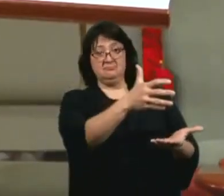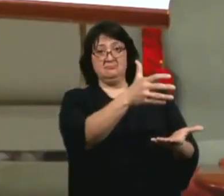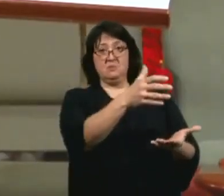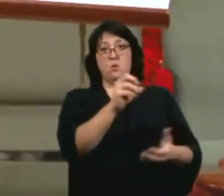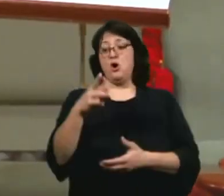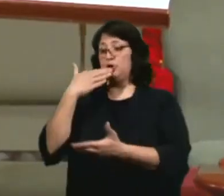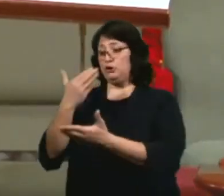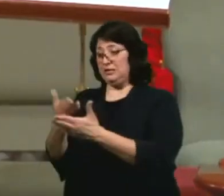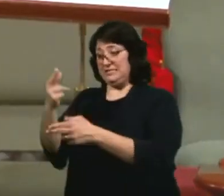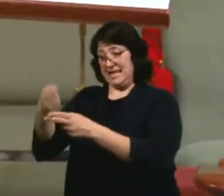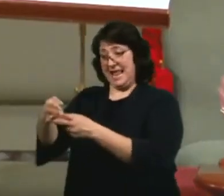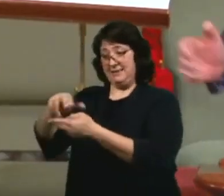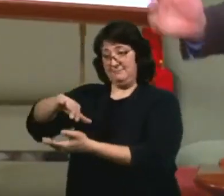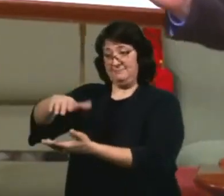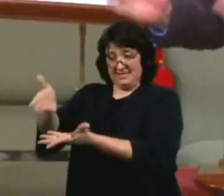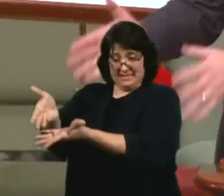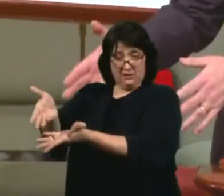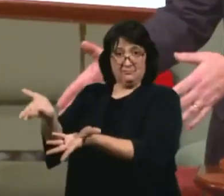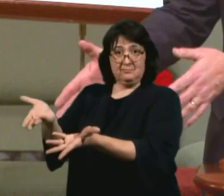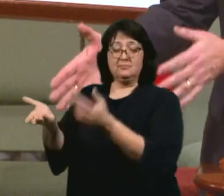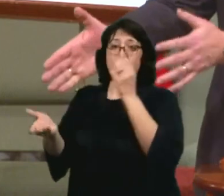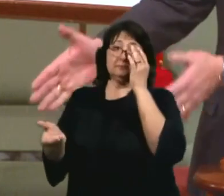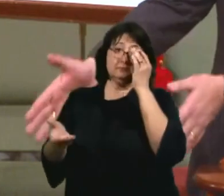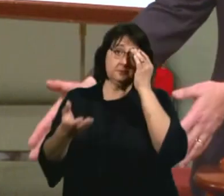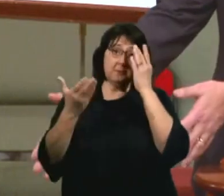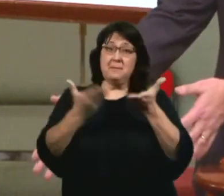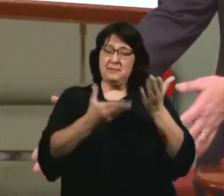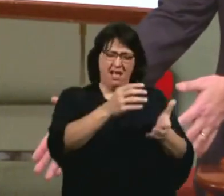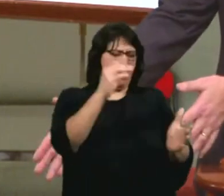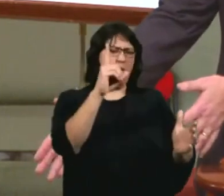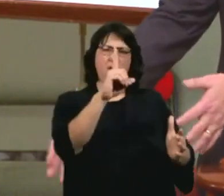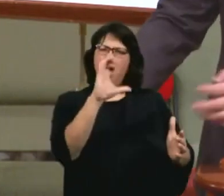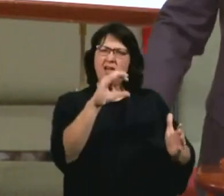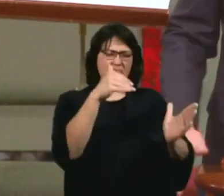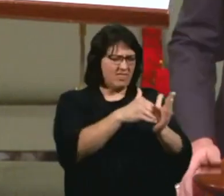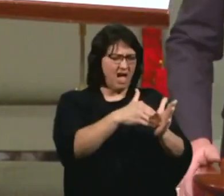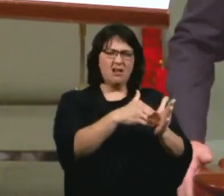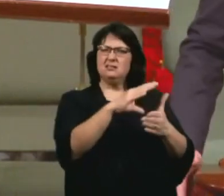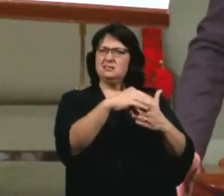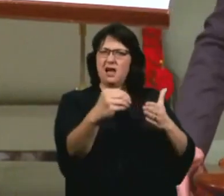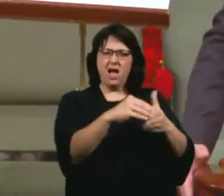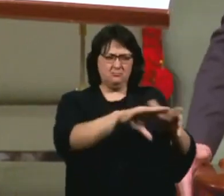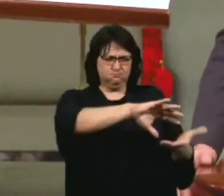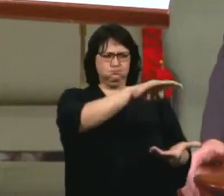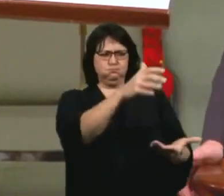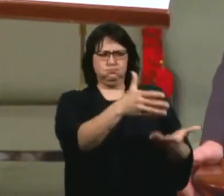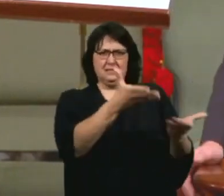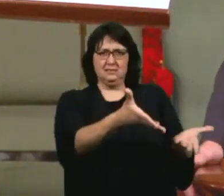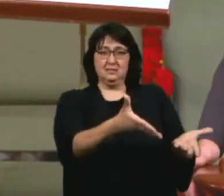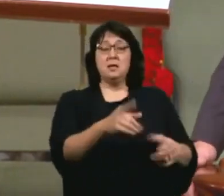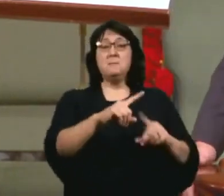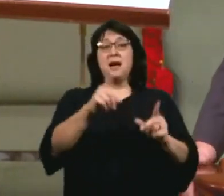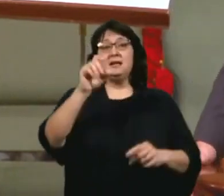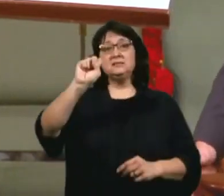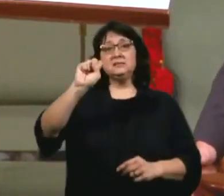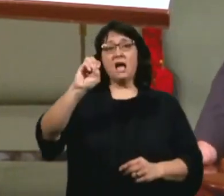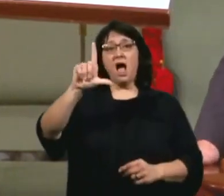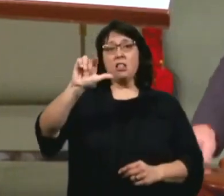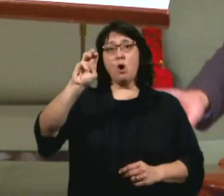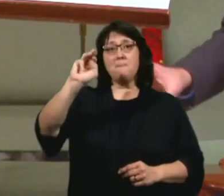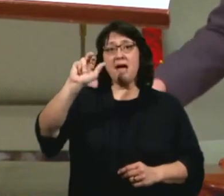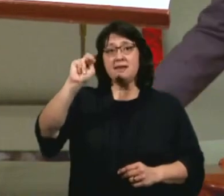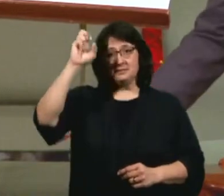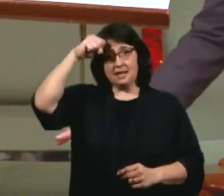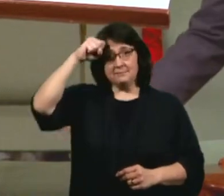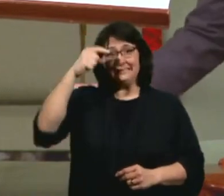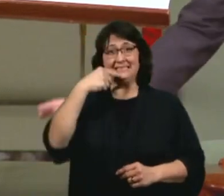name here, though there may be hundreds and thousands of dollars there, Solomon, the wisest man ever lived, said, let